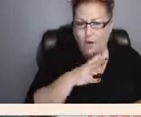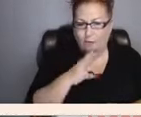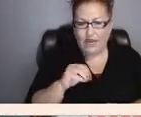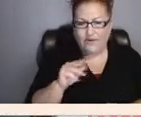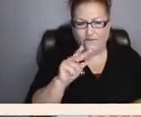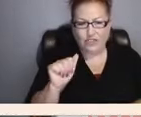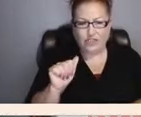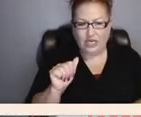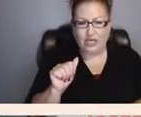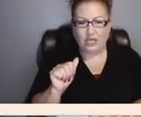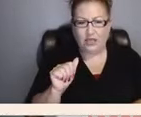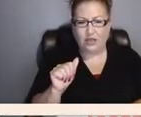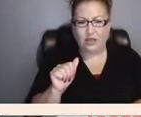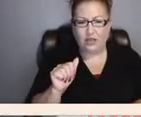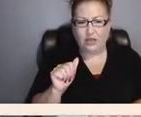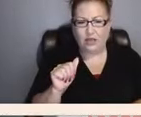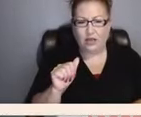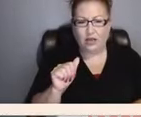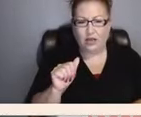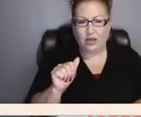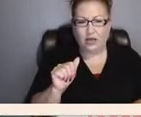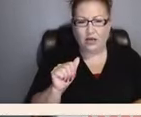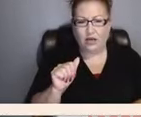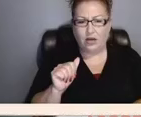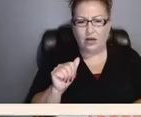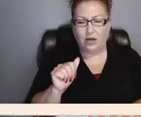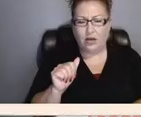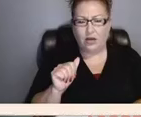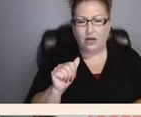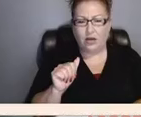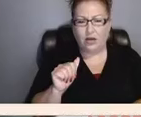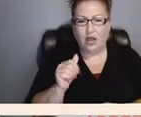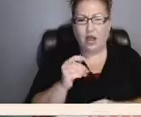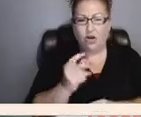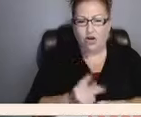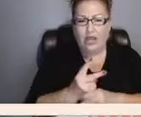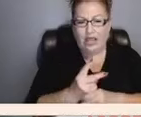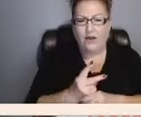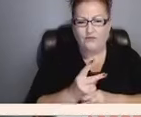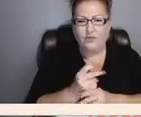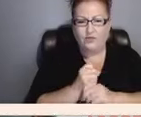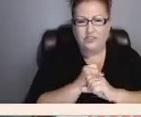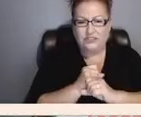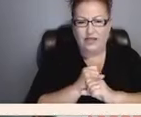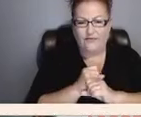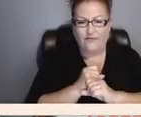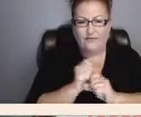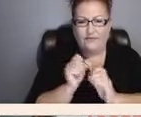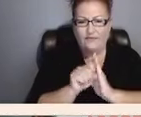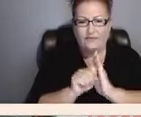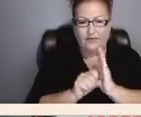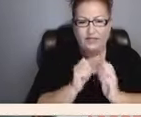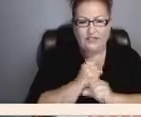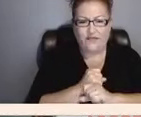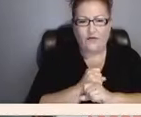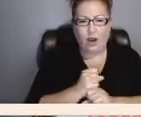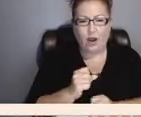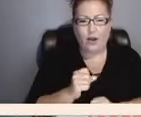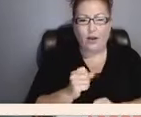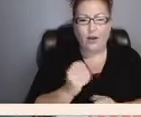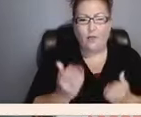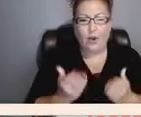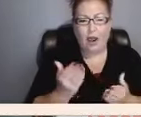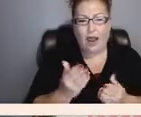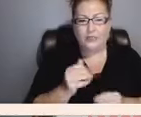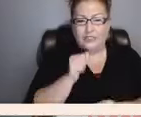constitution under a careful state guard. Perhaps unbelievably, this ruling has